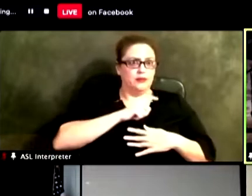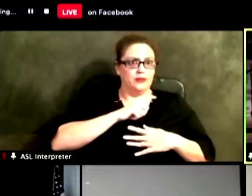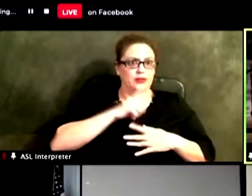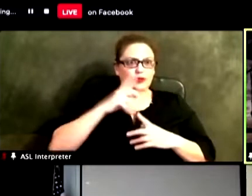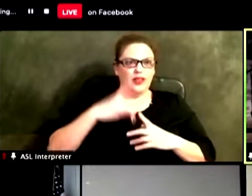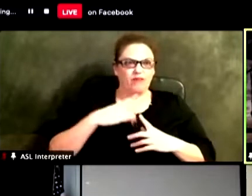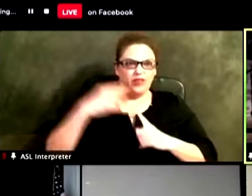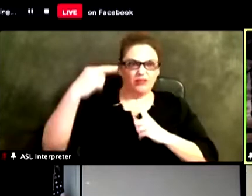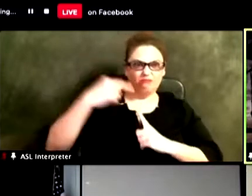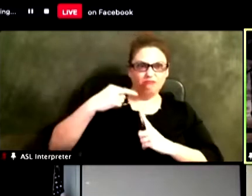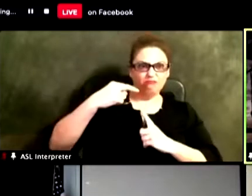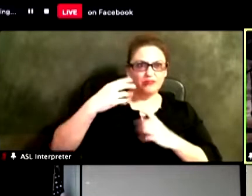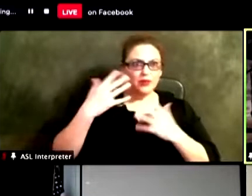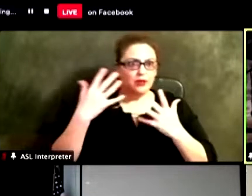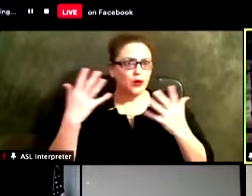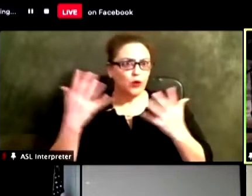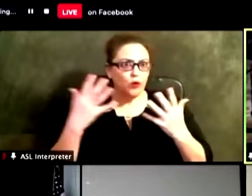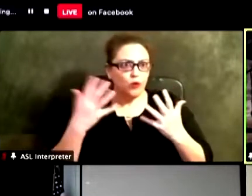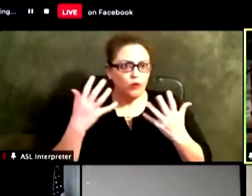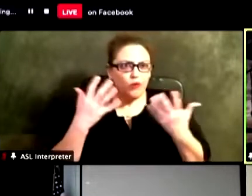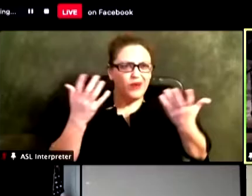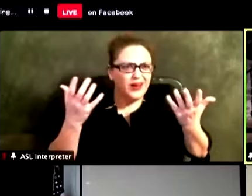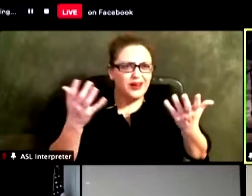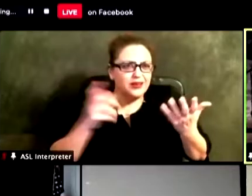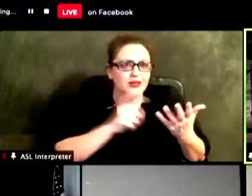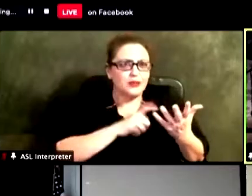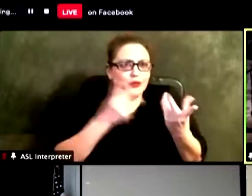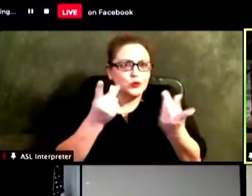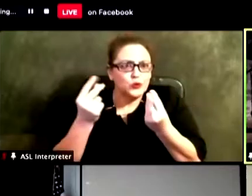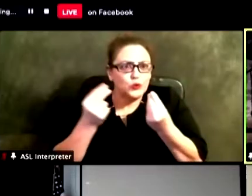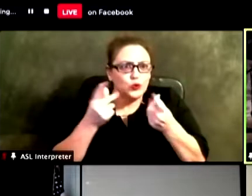individuals who have dealt with ignorance with police officers?